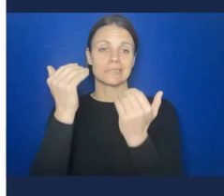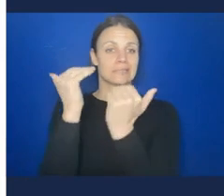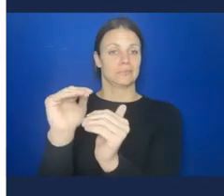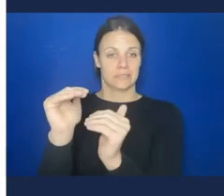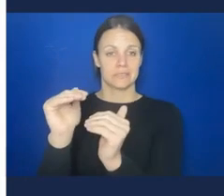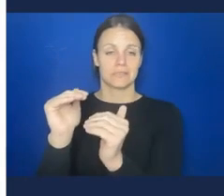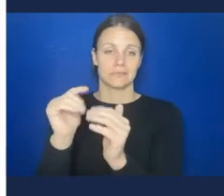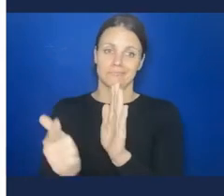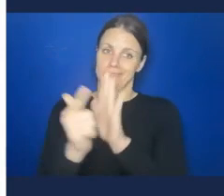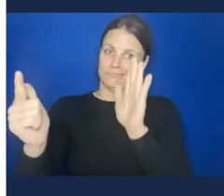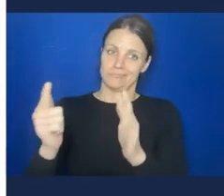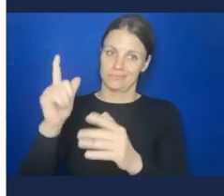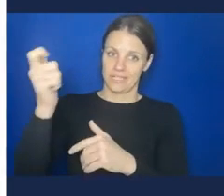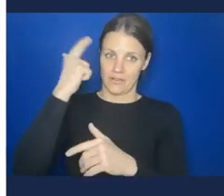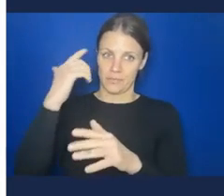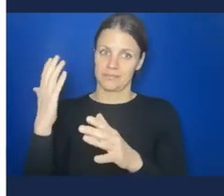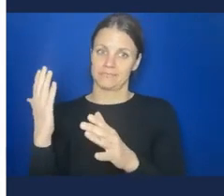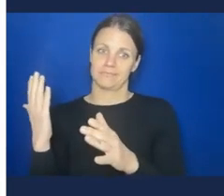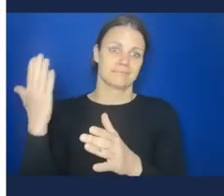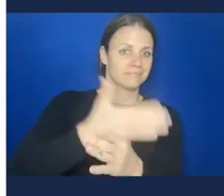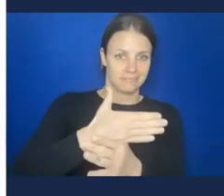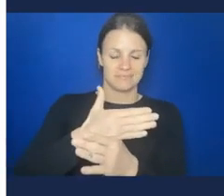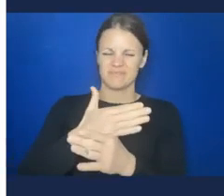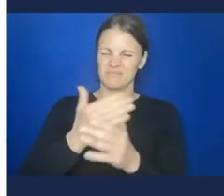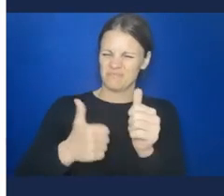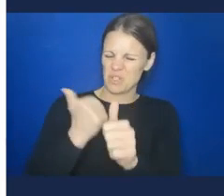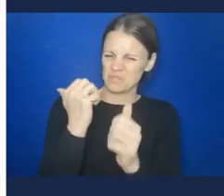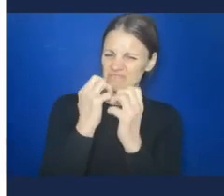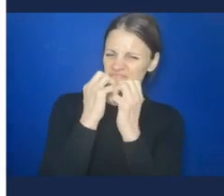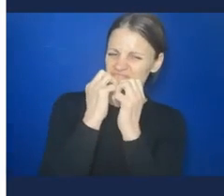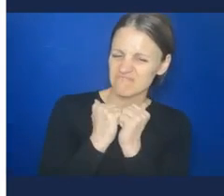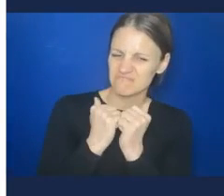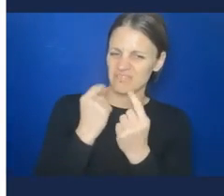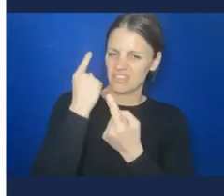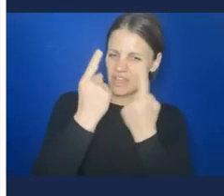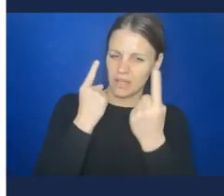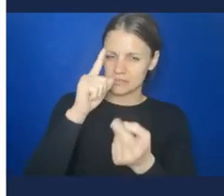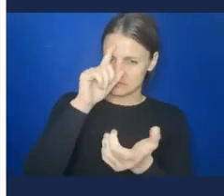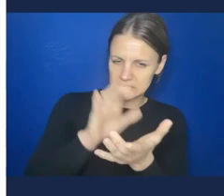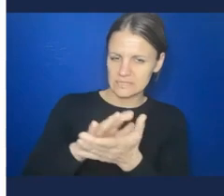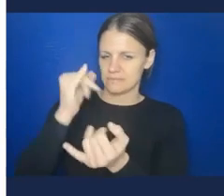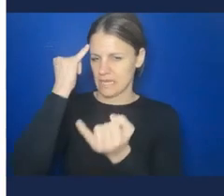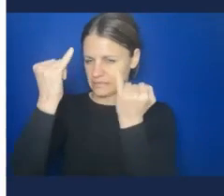from interfering in those most sacred thoughts, beliefs, and ideas.